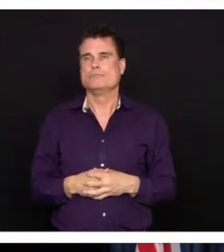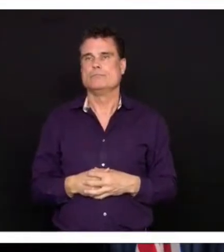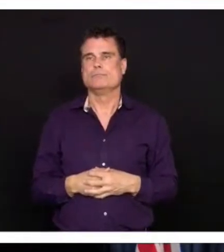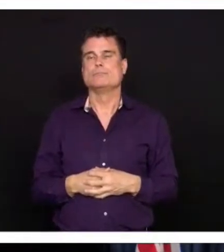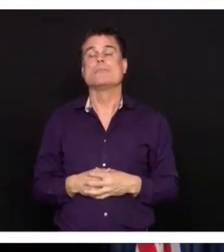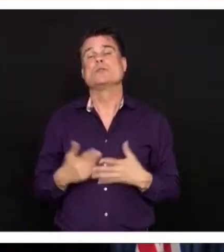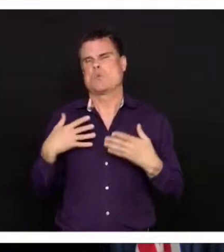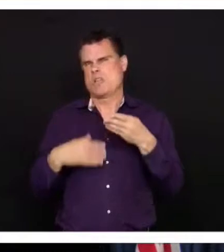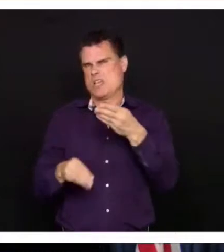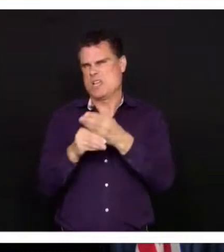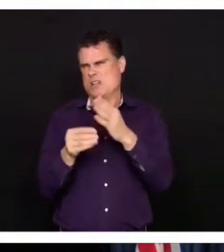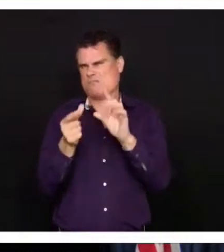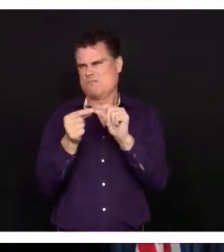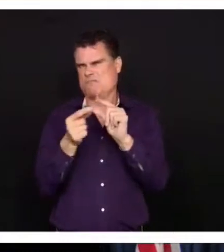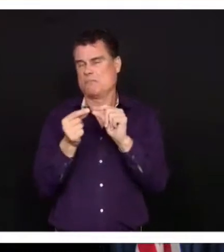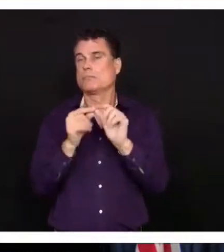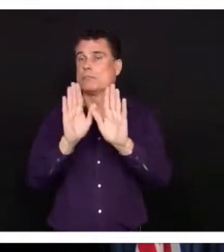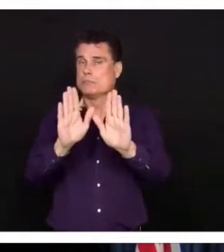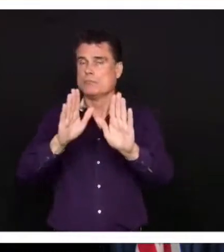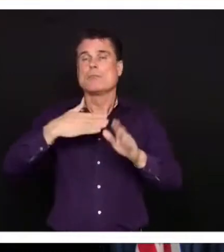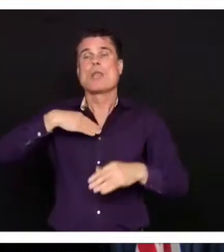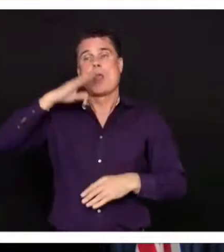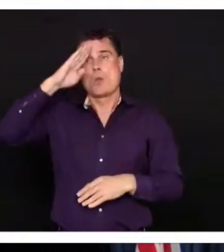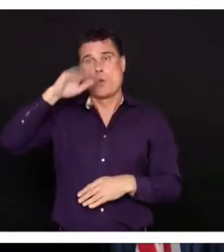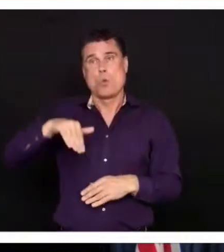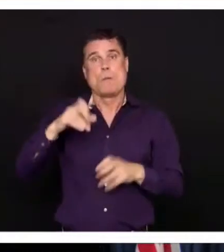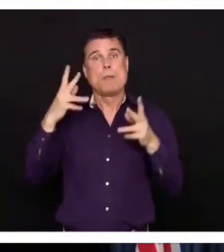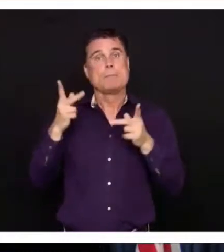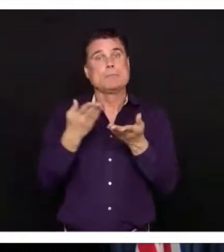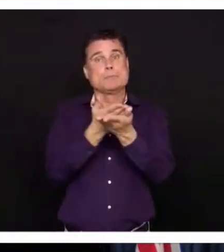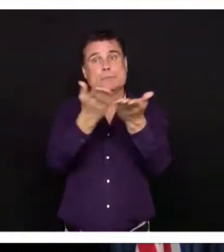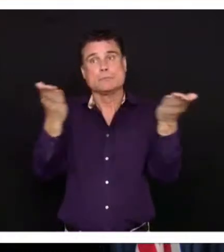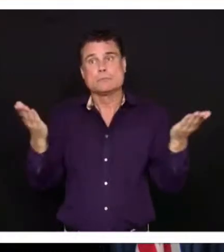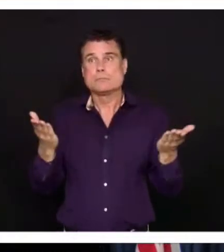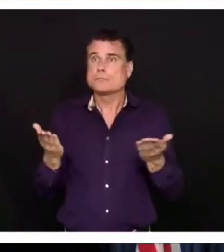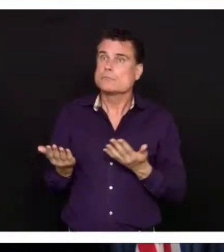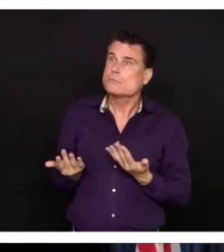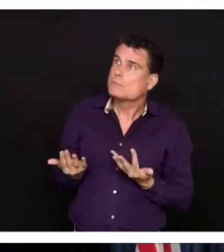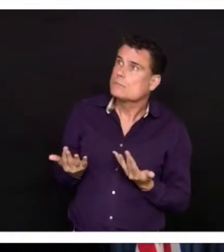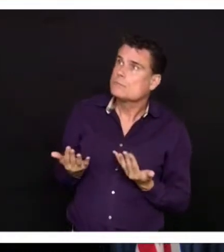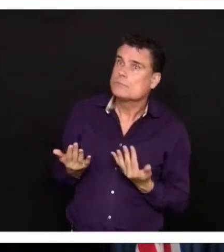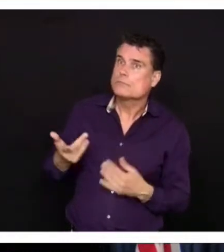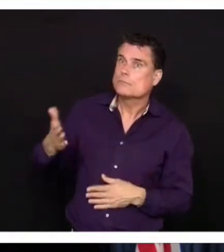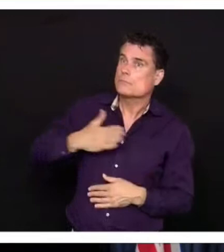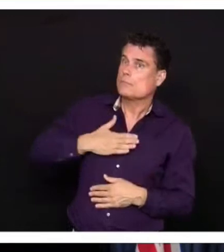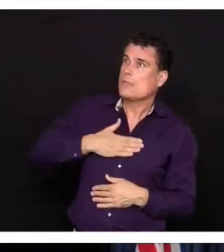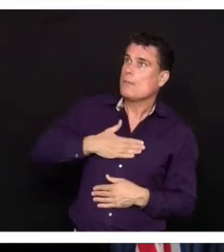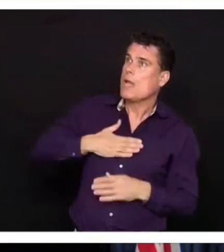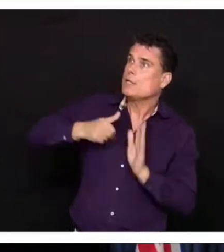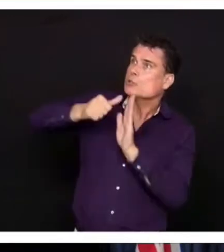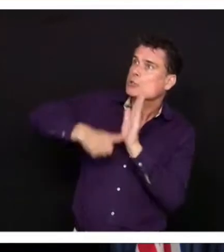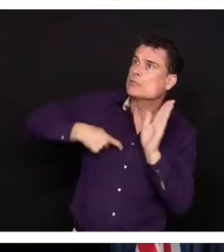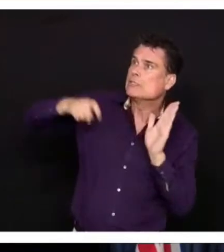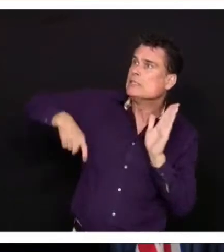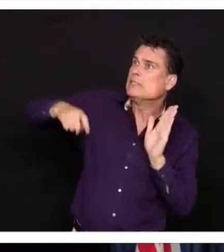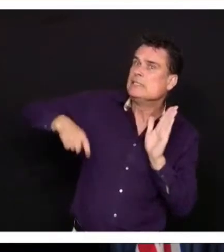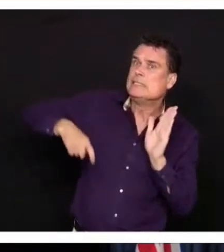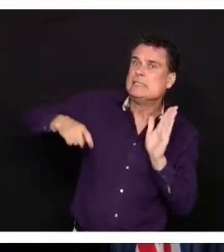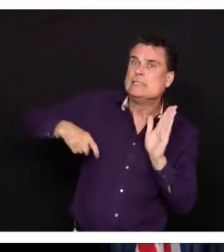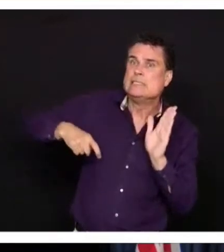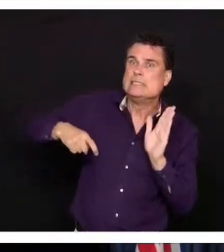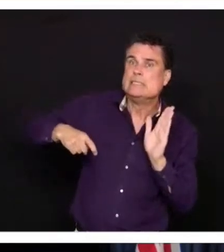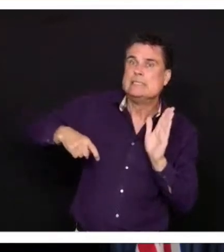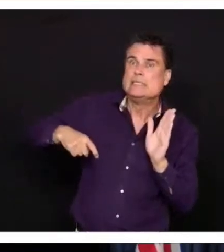we're looking at in the coming weeks and months. We are developing, under the direction of the former president of the Fraser Health Authority, Michael Marchbank,